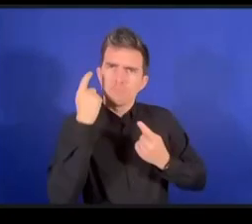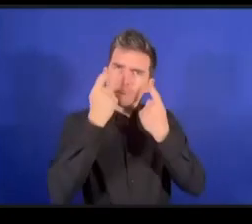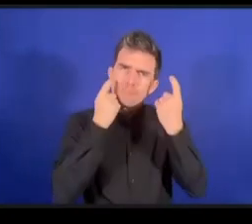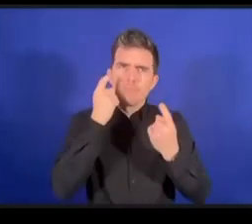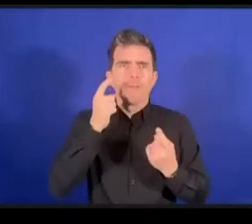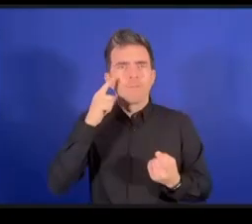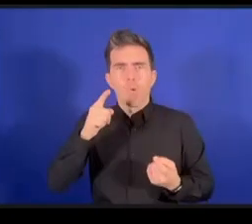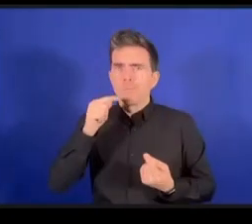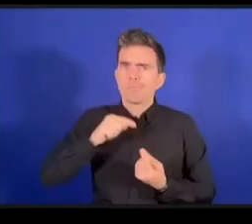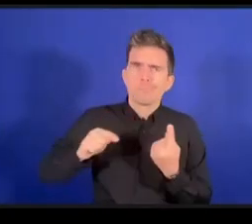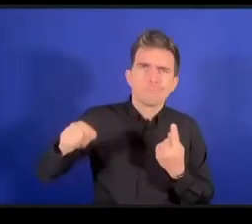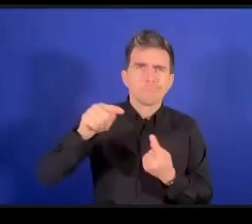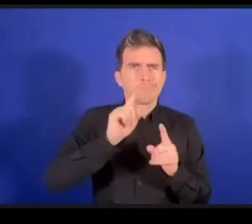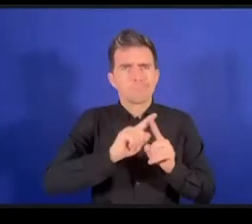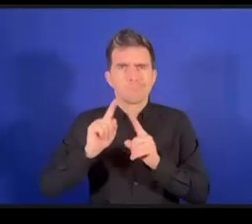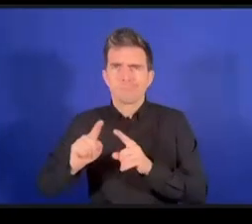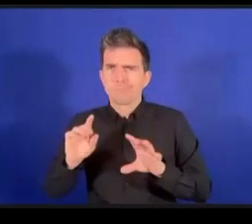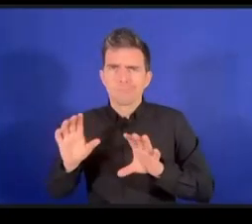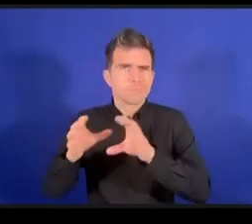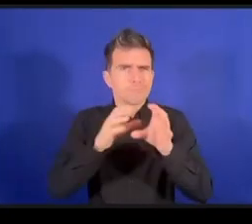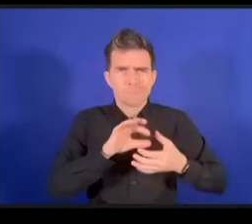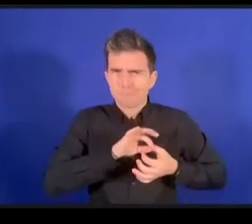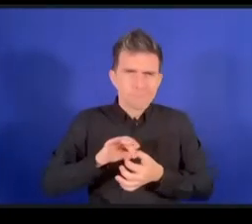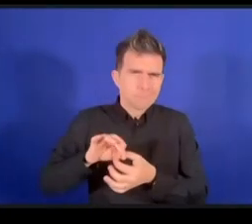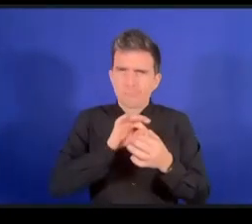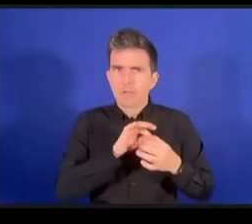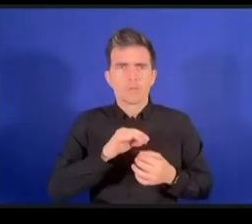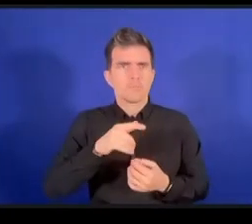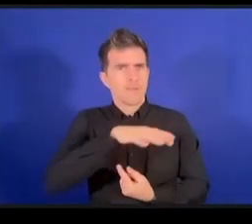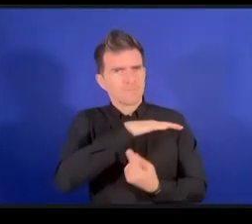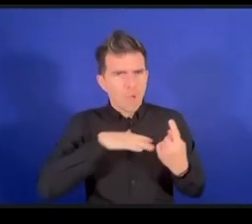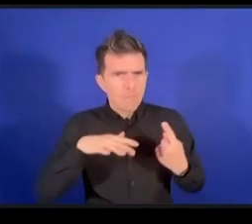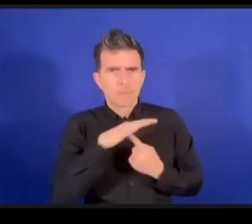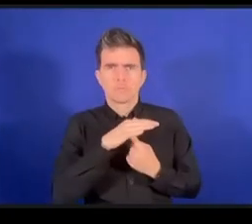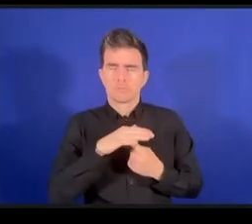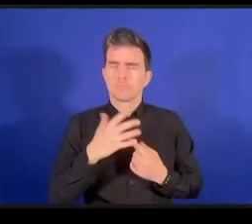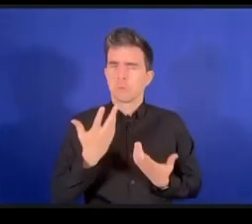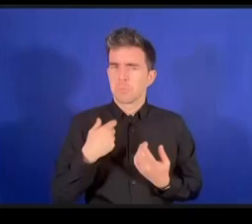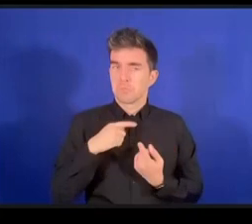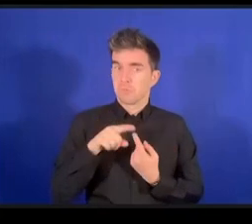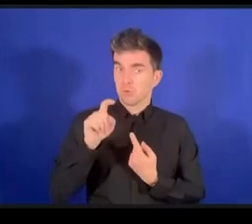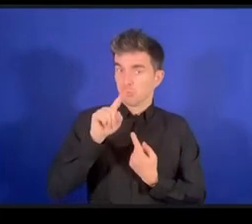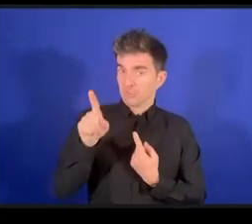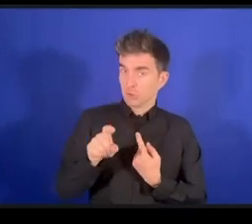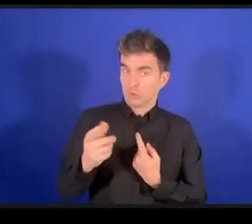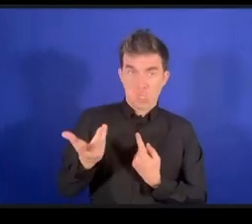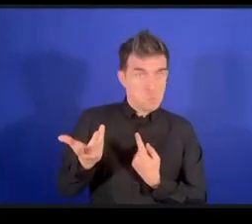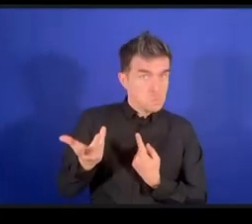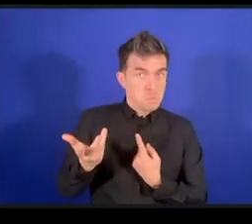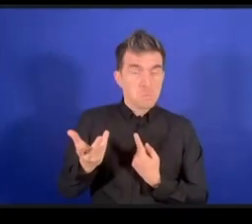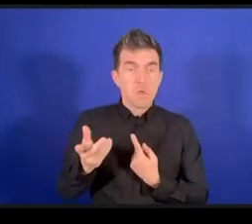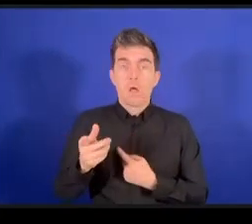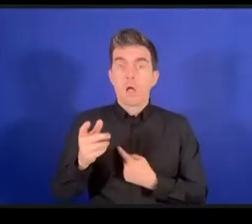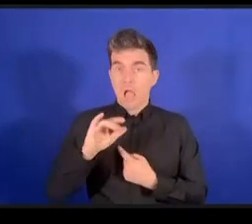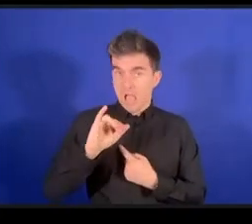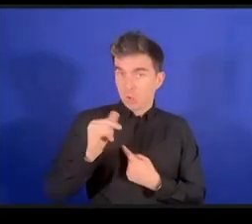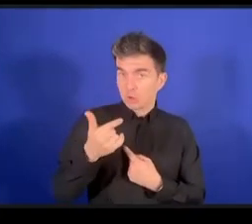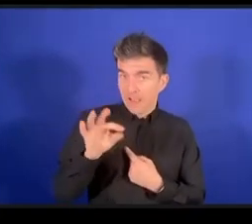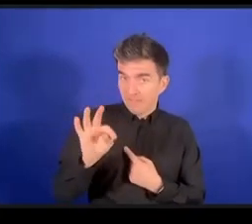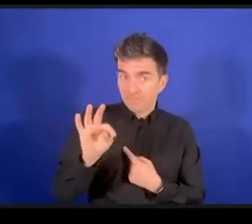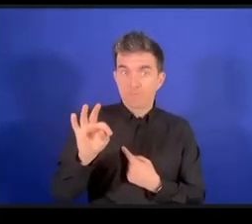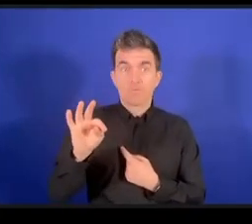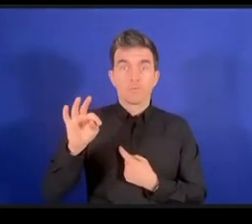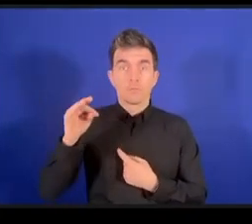IGF and the relationship to the GDC. And do you see the role of the dynamic edition